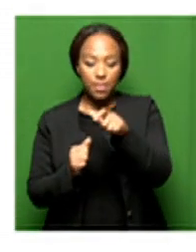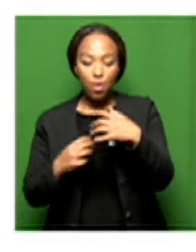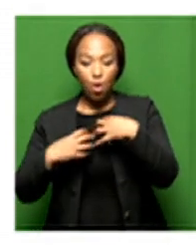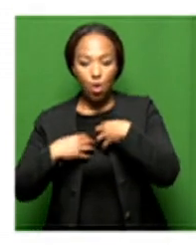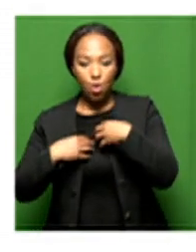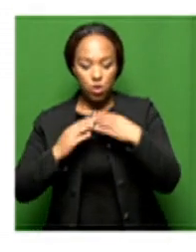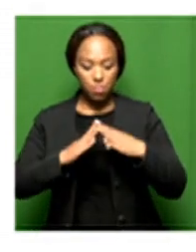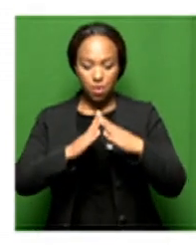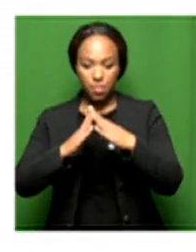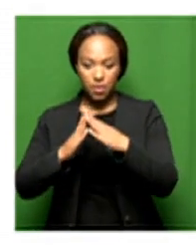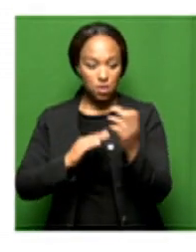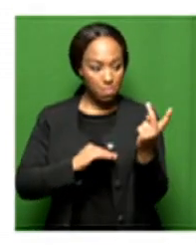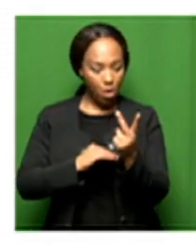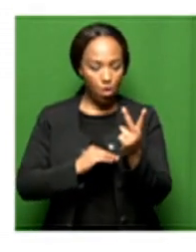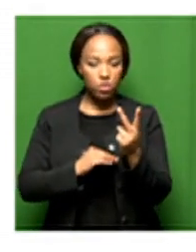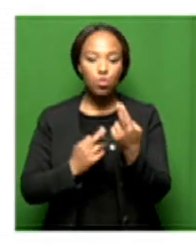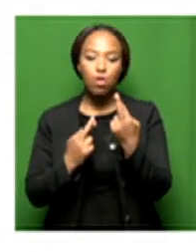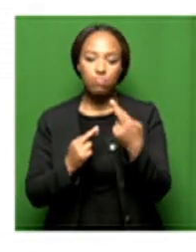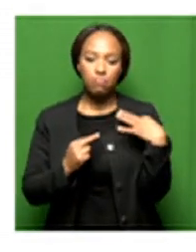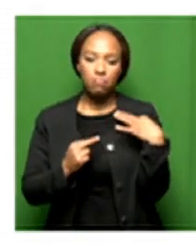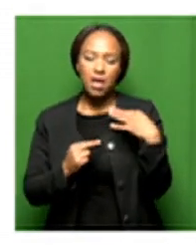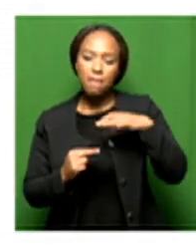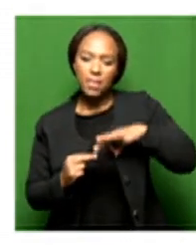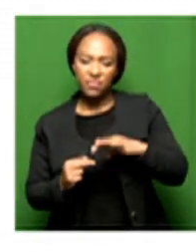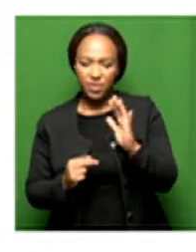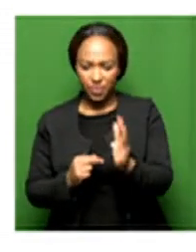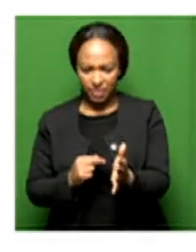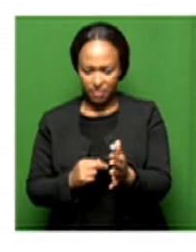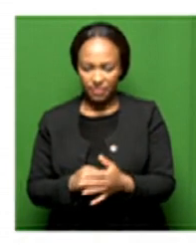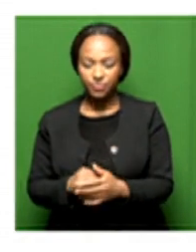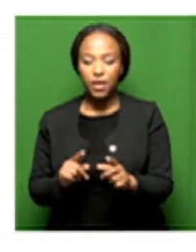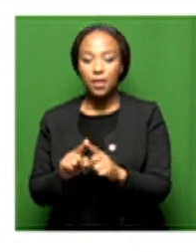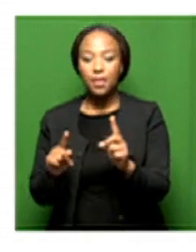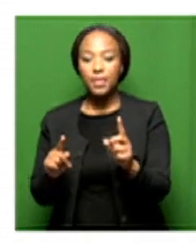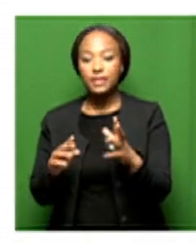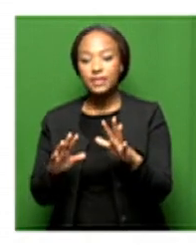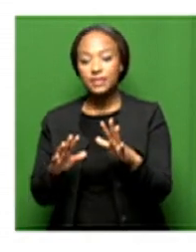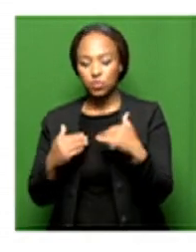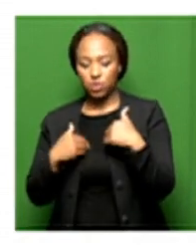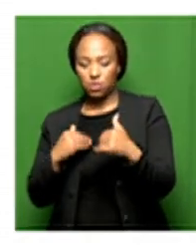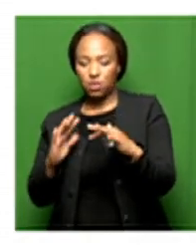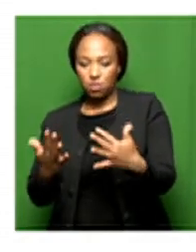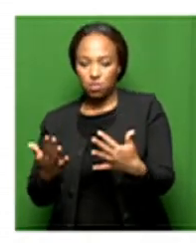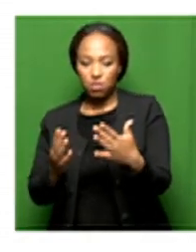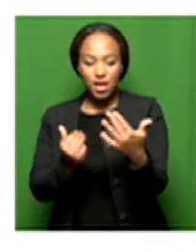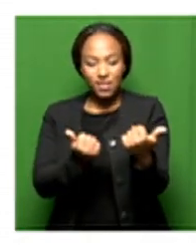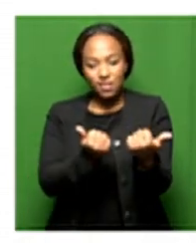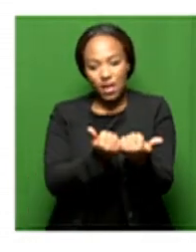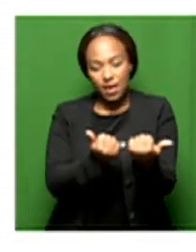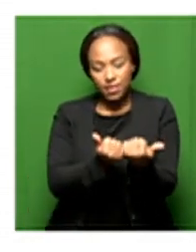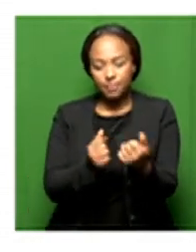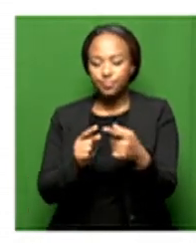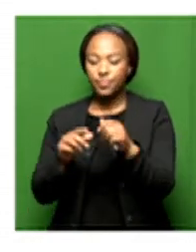actually benefit significantly. So, but I think to start with, if you look at agents and